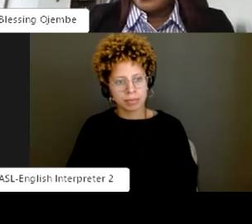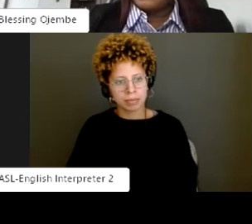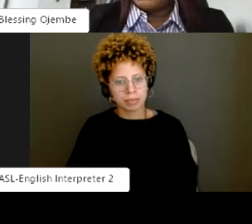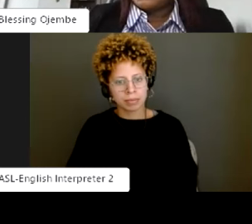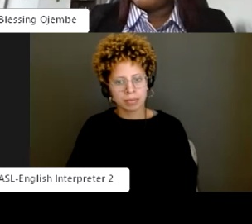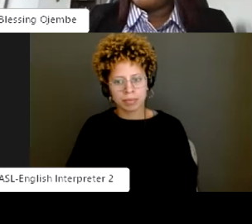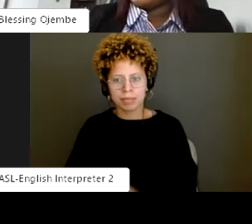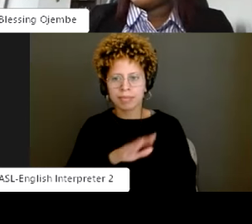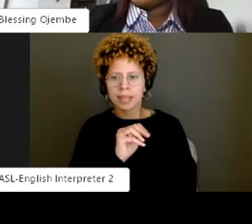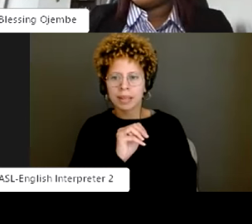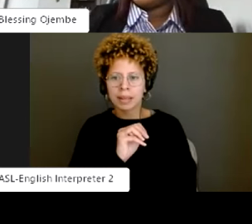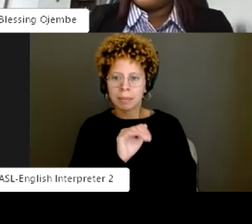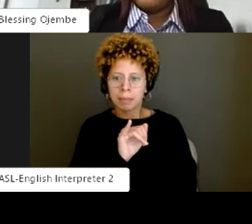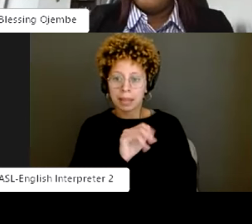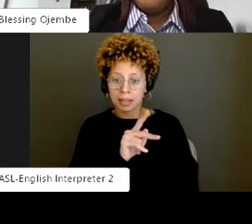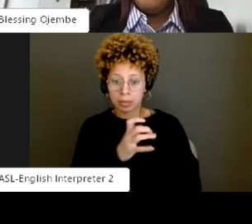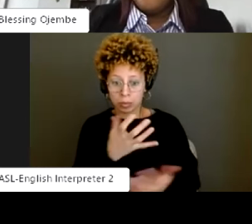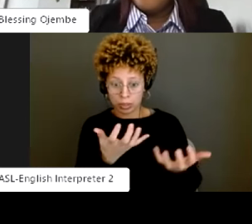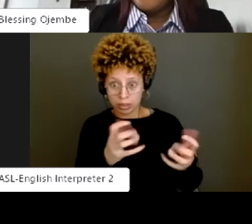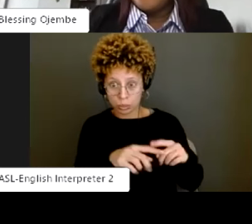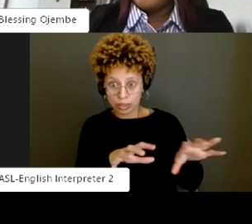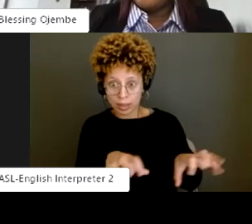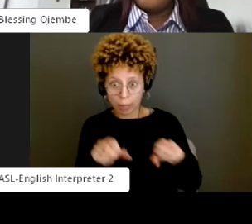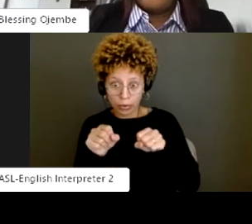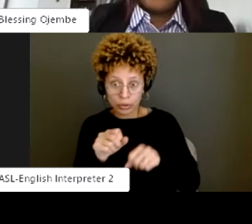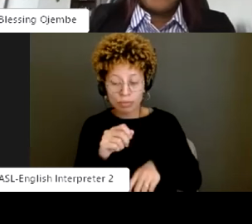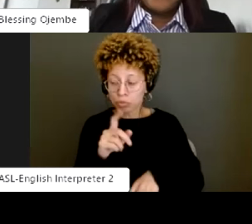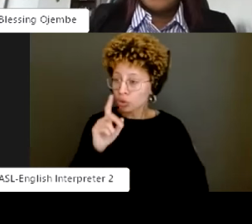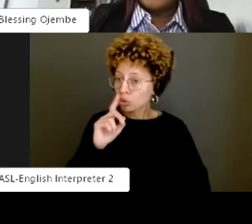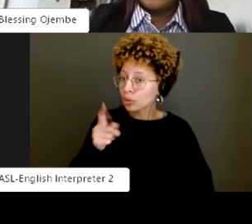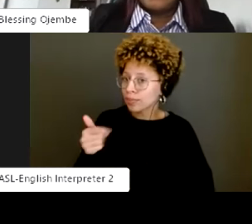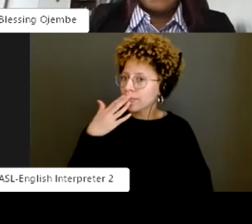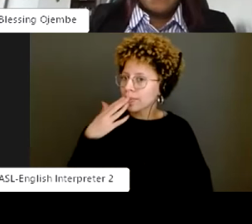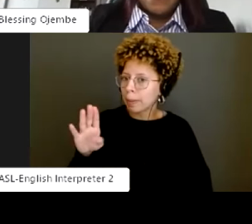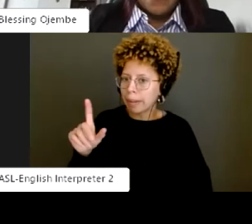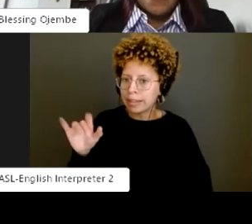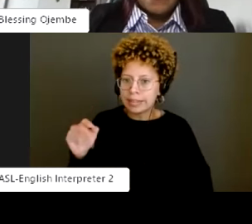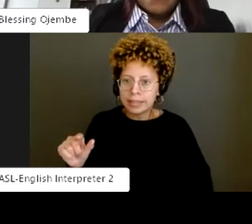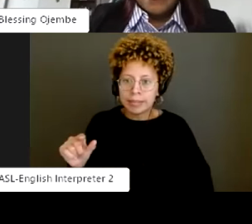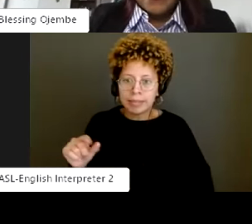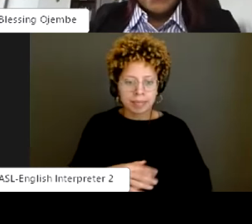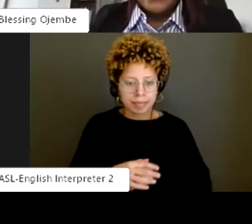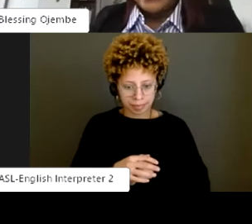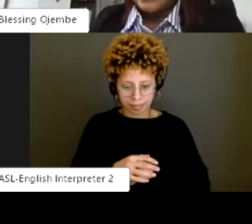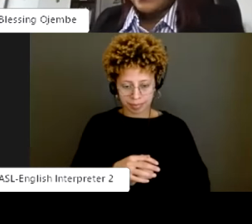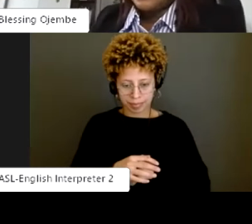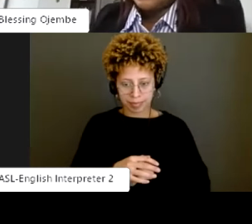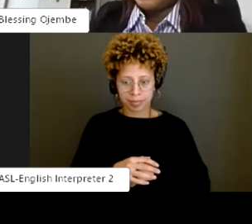Okay, Mike, you want to take over? Yes, thank you. Thanks, Blexen. So as you can see on the